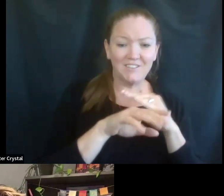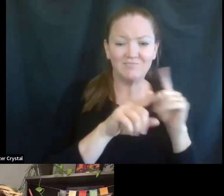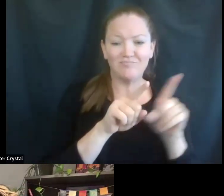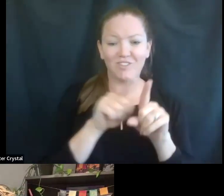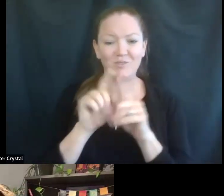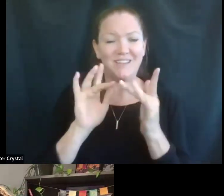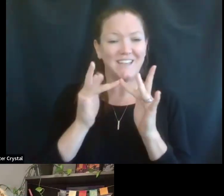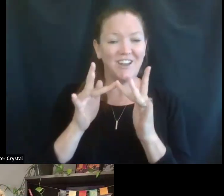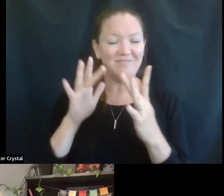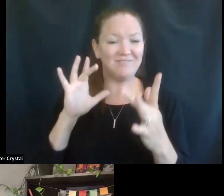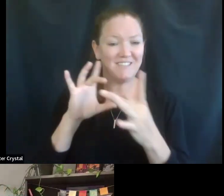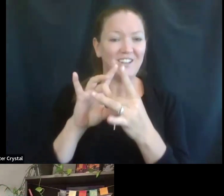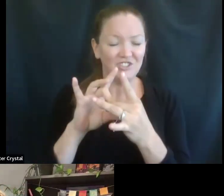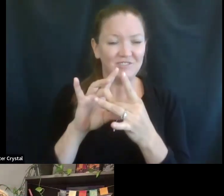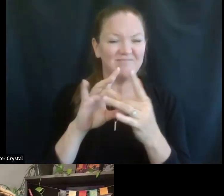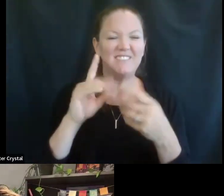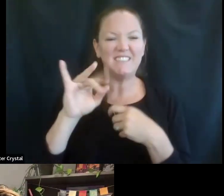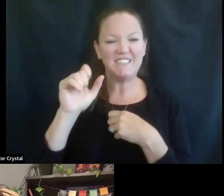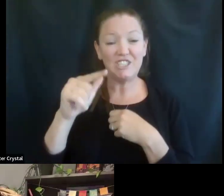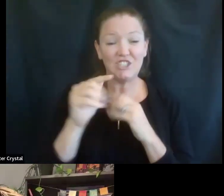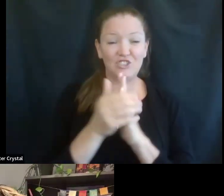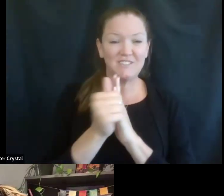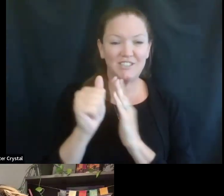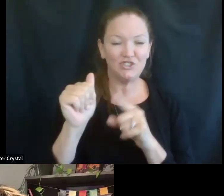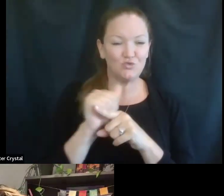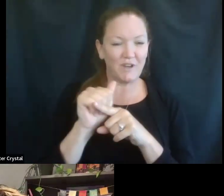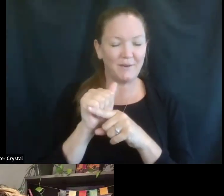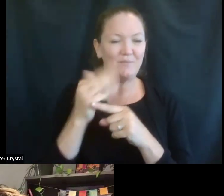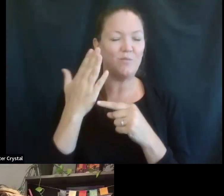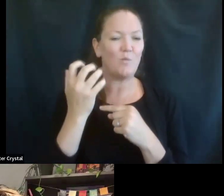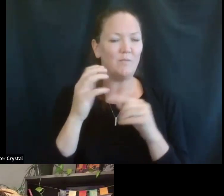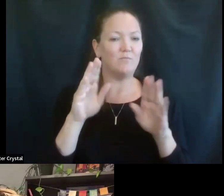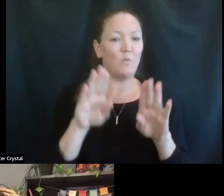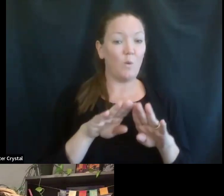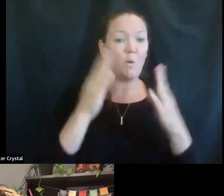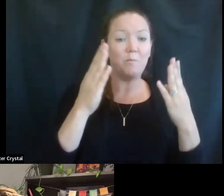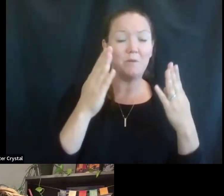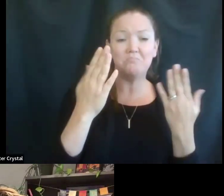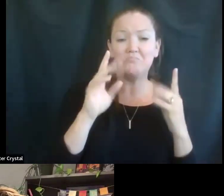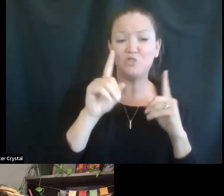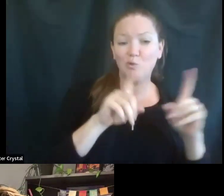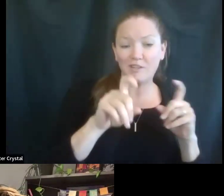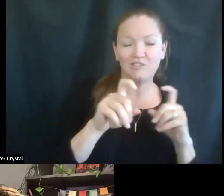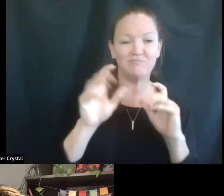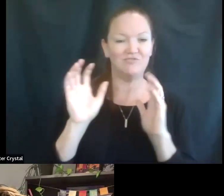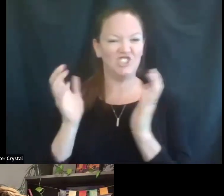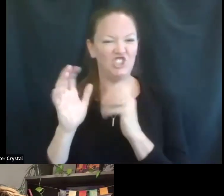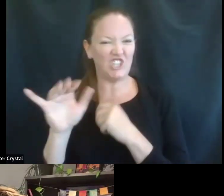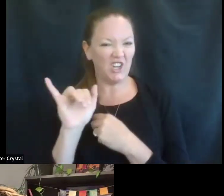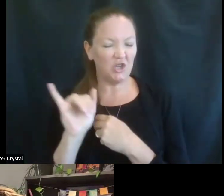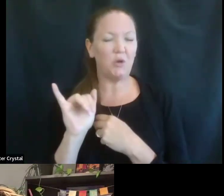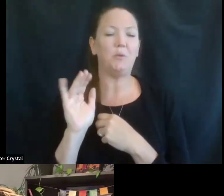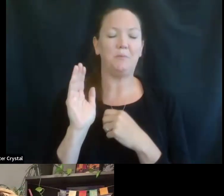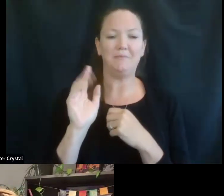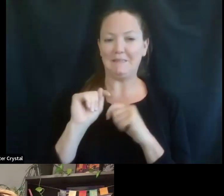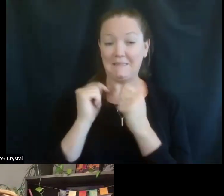skills training. So I do want to open up the floor, and the chat, I believe, is now open, so that our team will be helping me